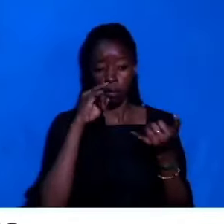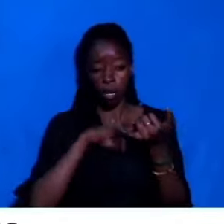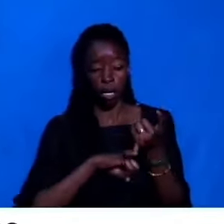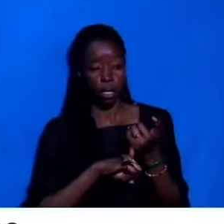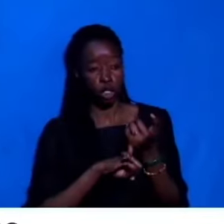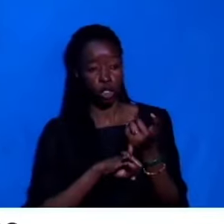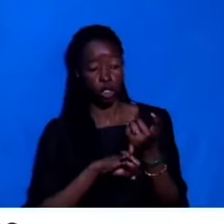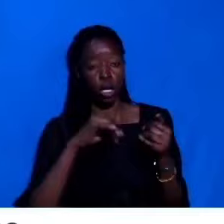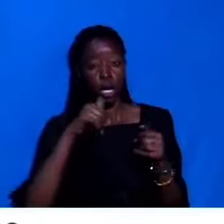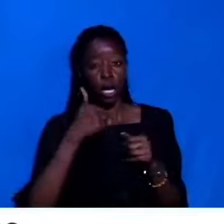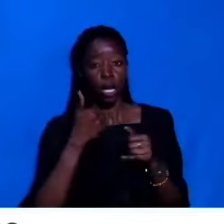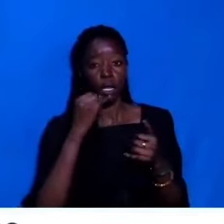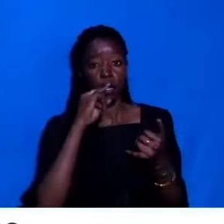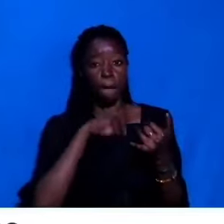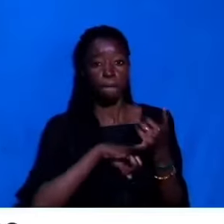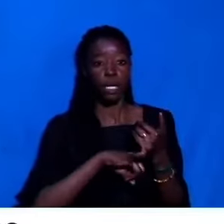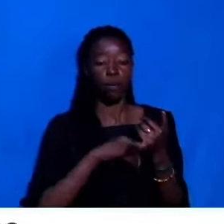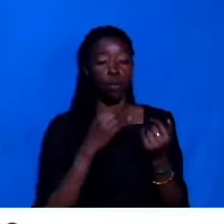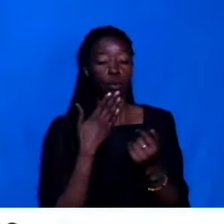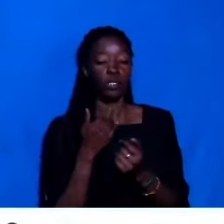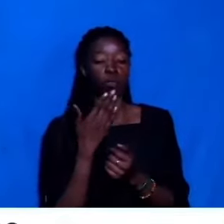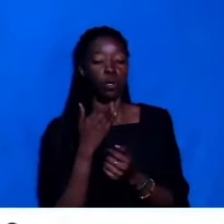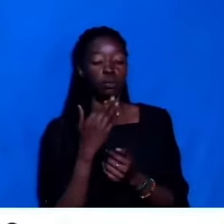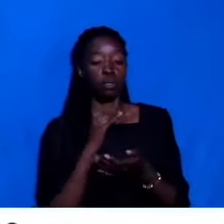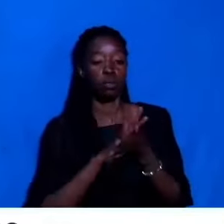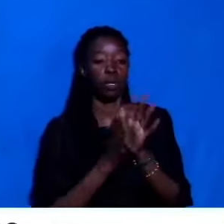next 5 years, as Reverend Marimo was asking.